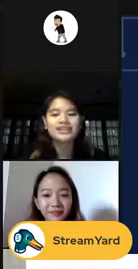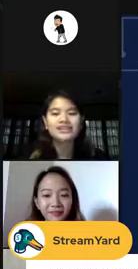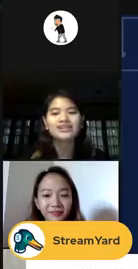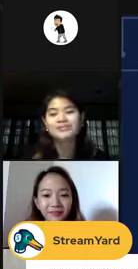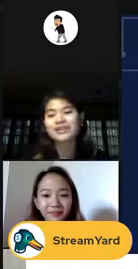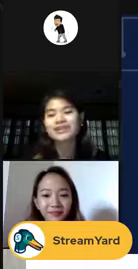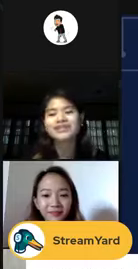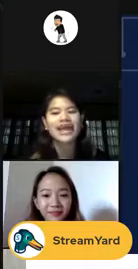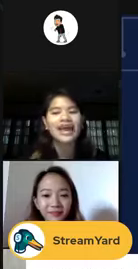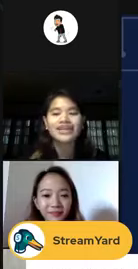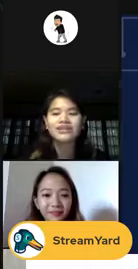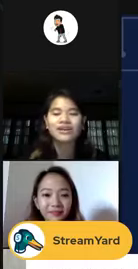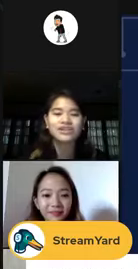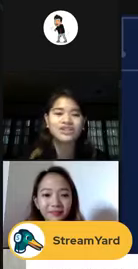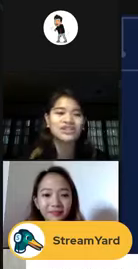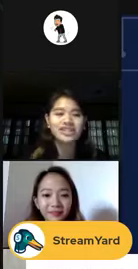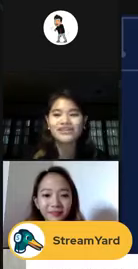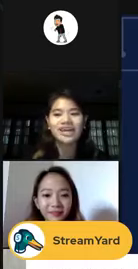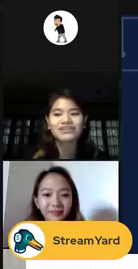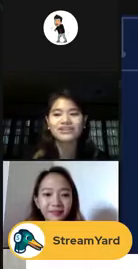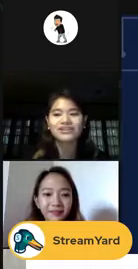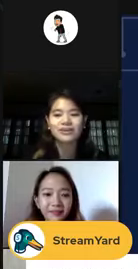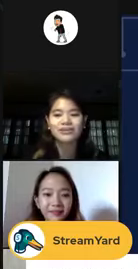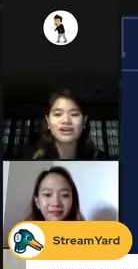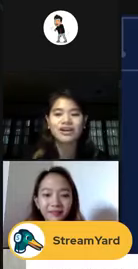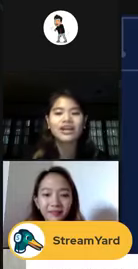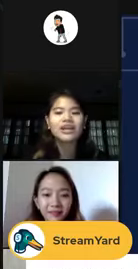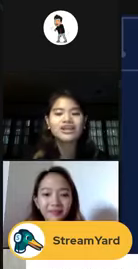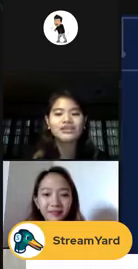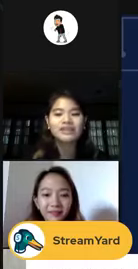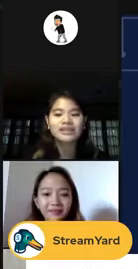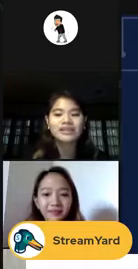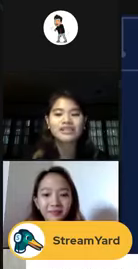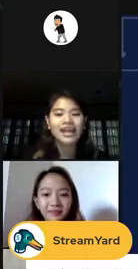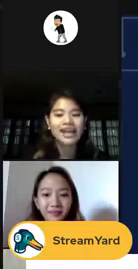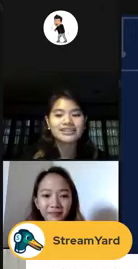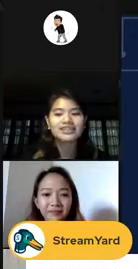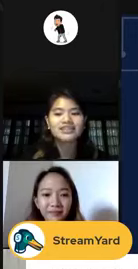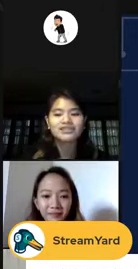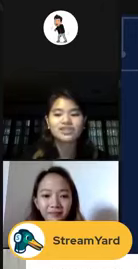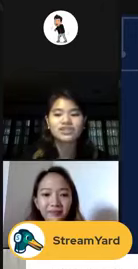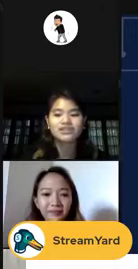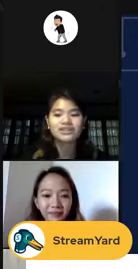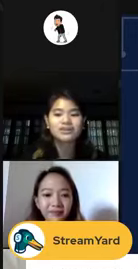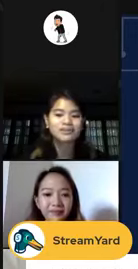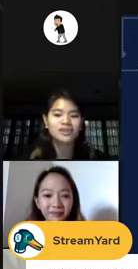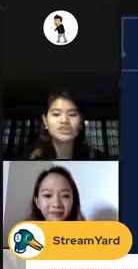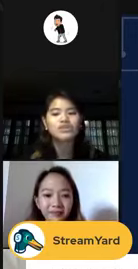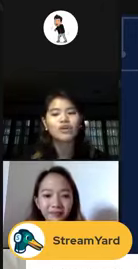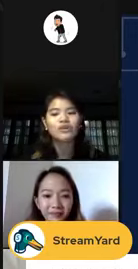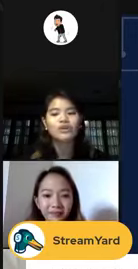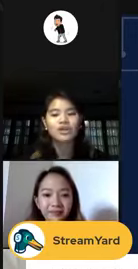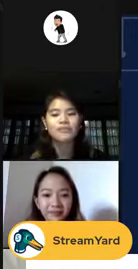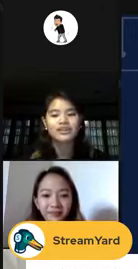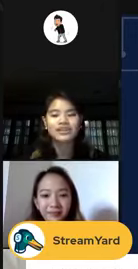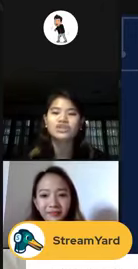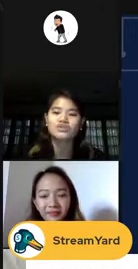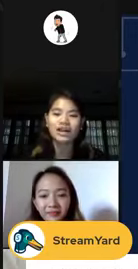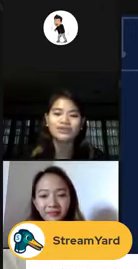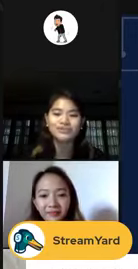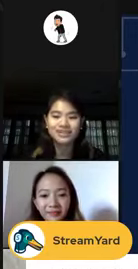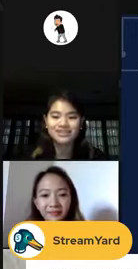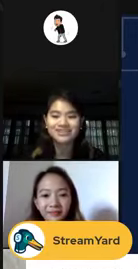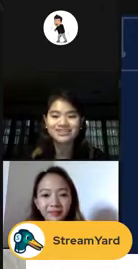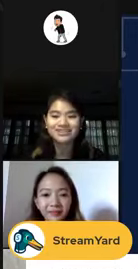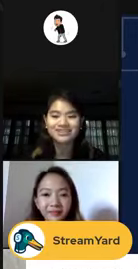more and ask the speakers any questions, even after this webinar, you can message the Hanson Inclusion Facebook page to forward your message